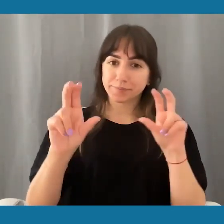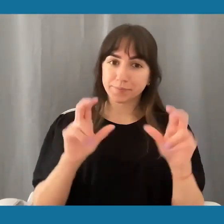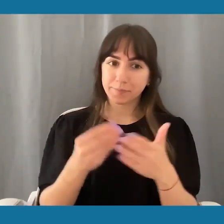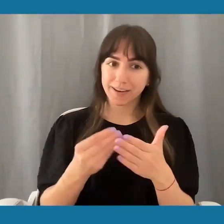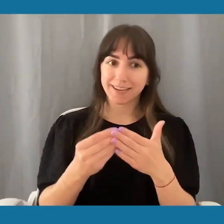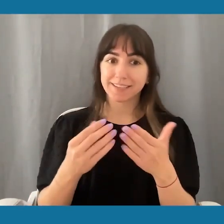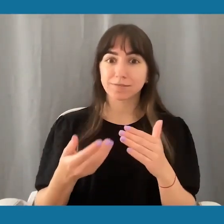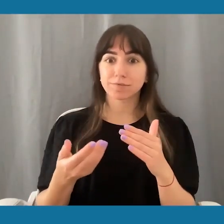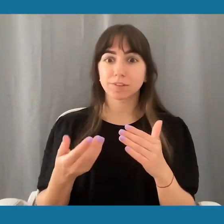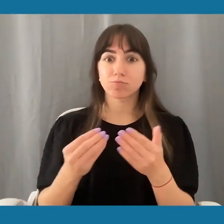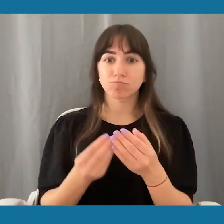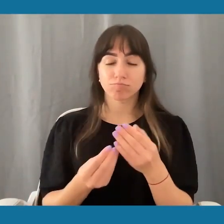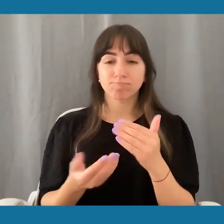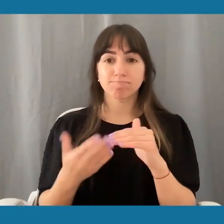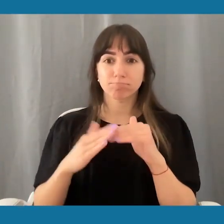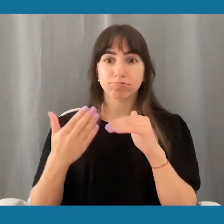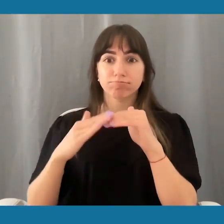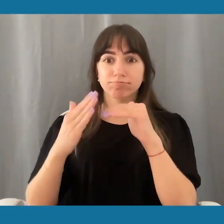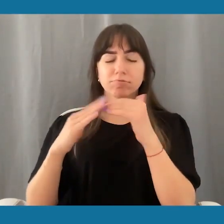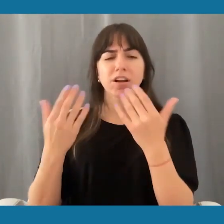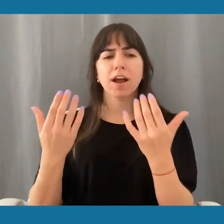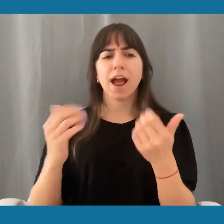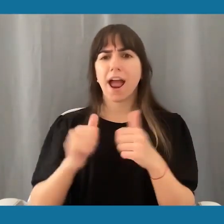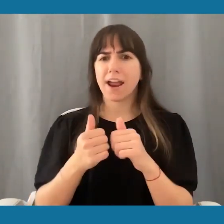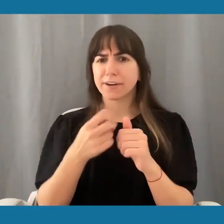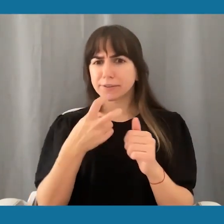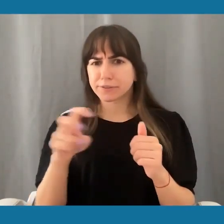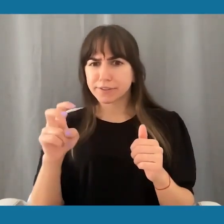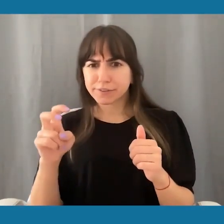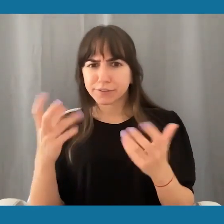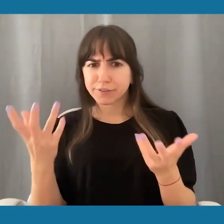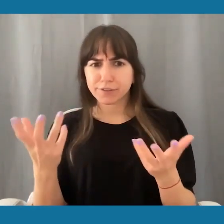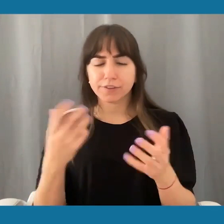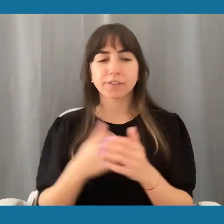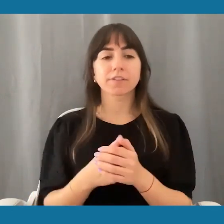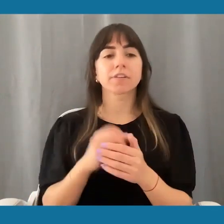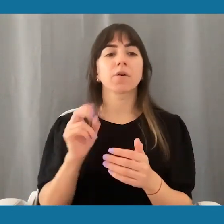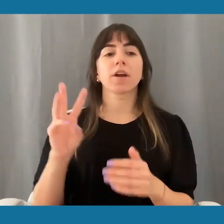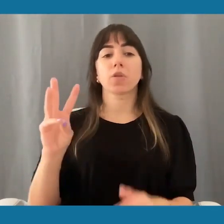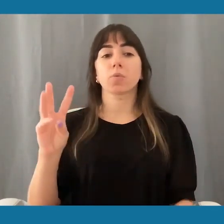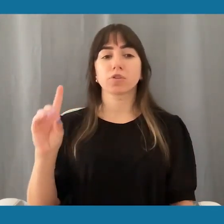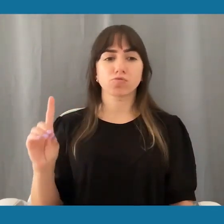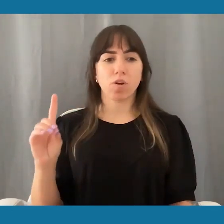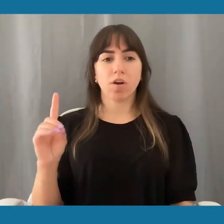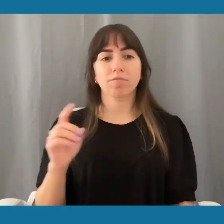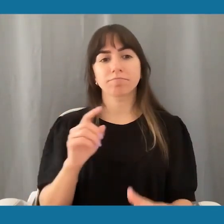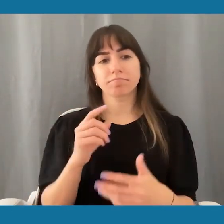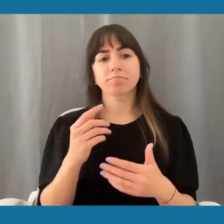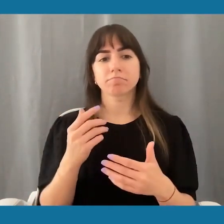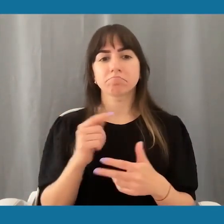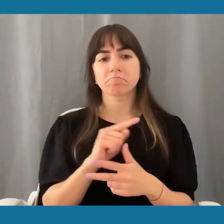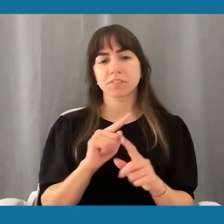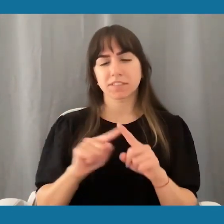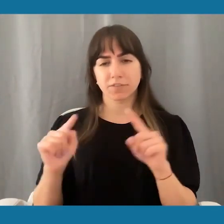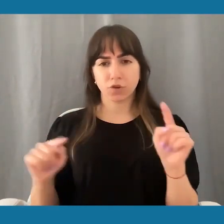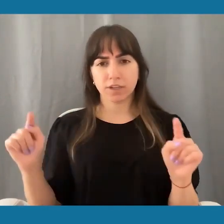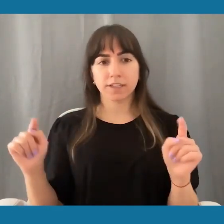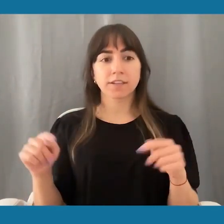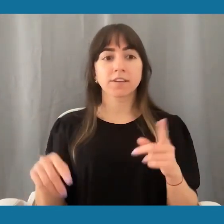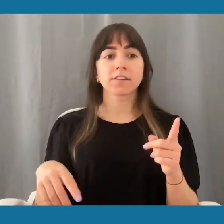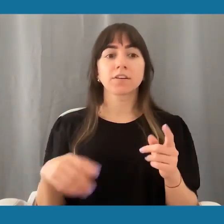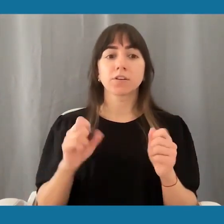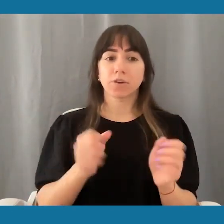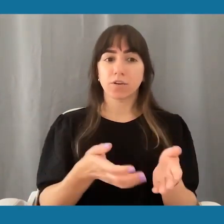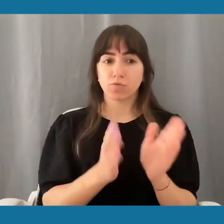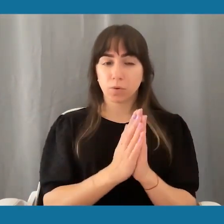threefold. One, you can request a check via ACH back to a connected bank account. That usually takes 2 to 3